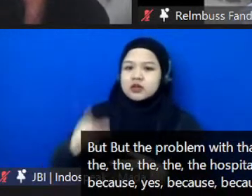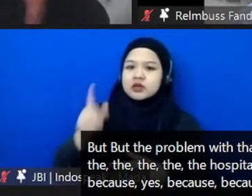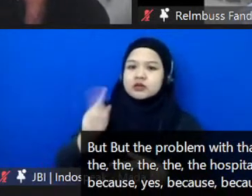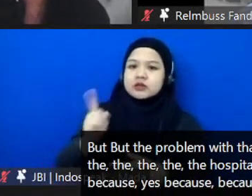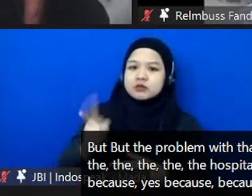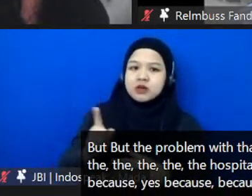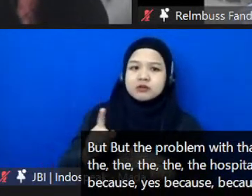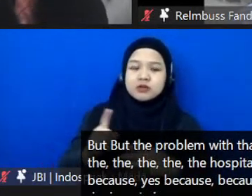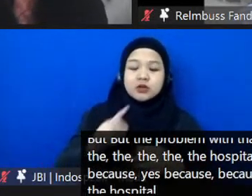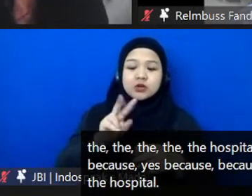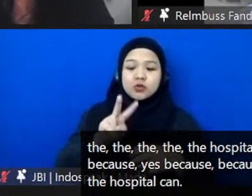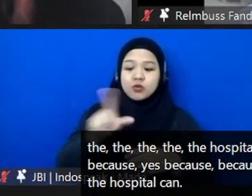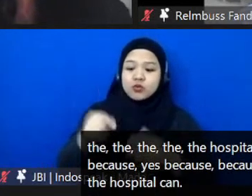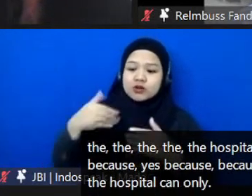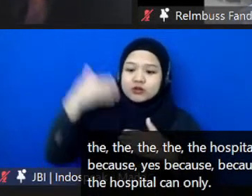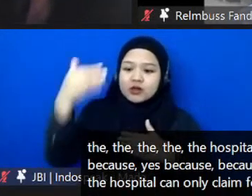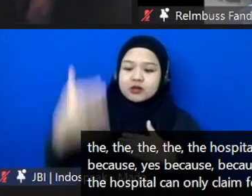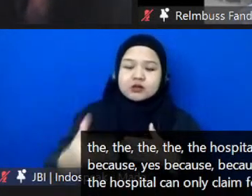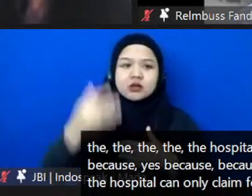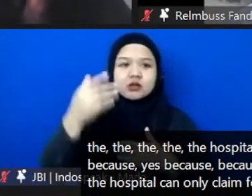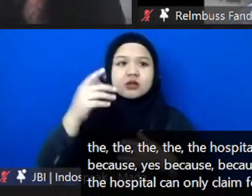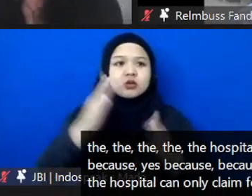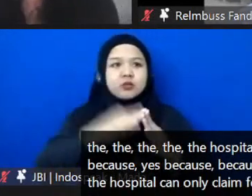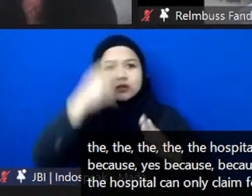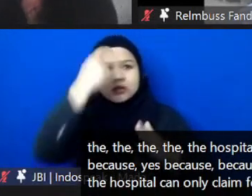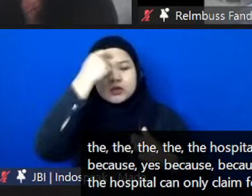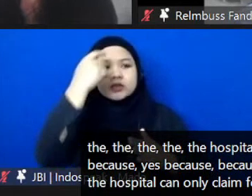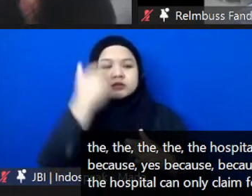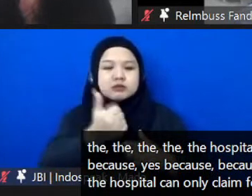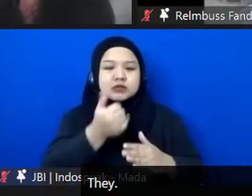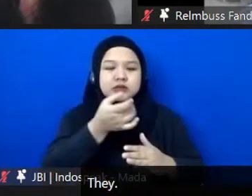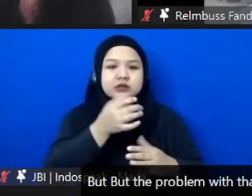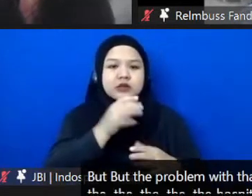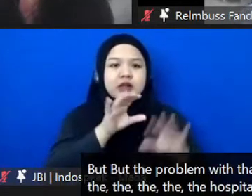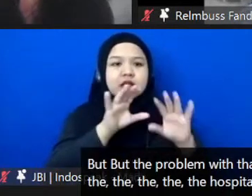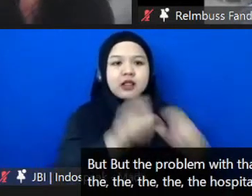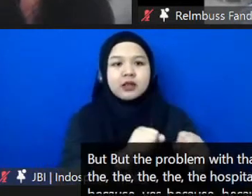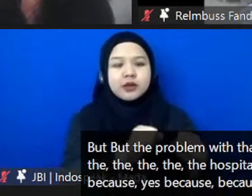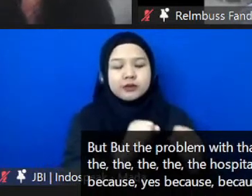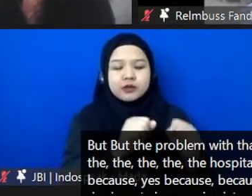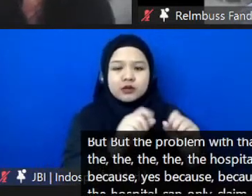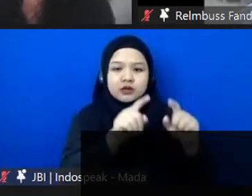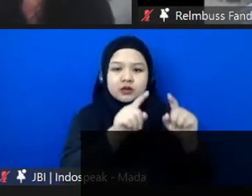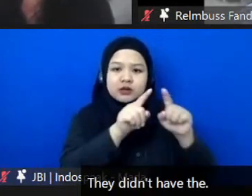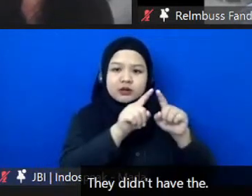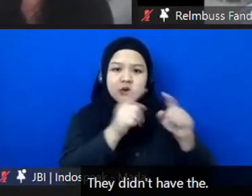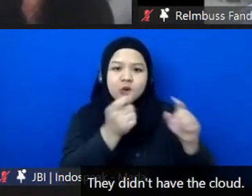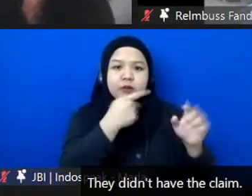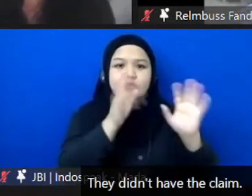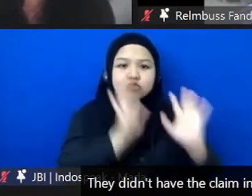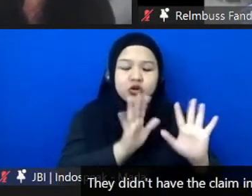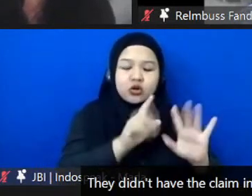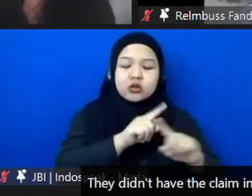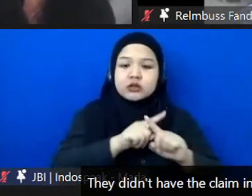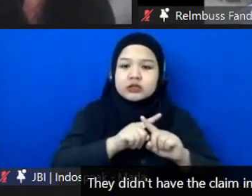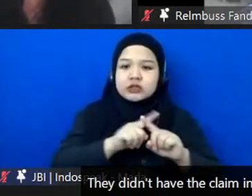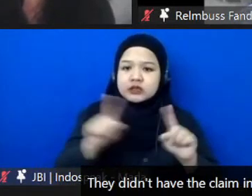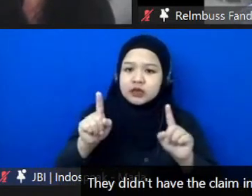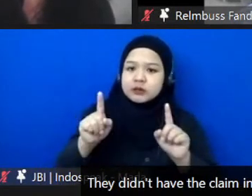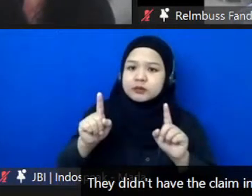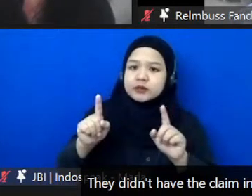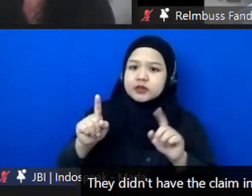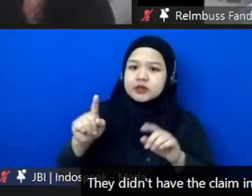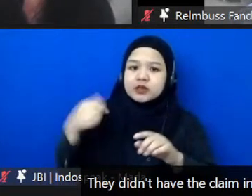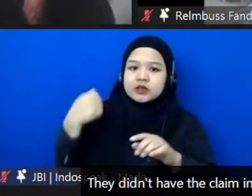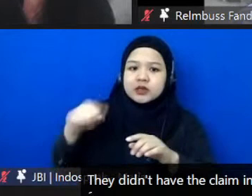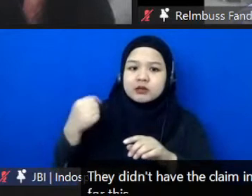the hospital can only claim for the medicines only. They don't have the claim in the INA CBG's